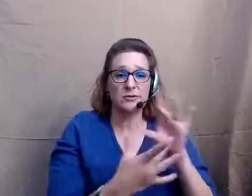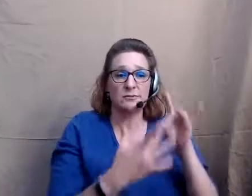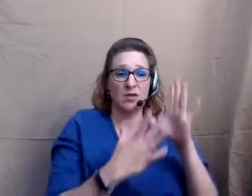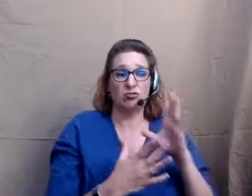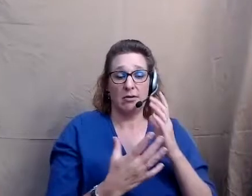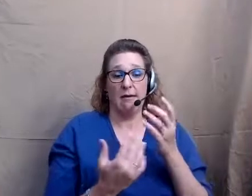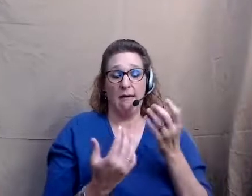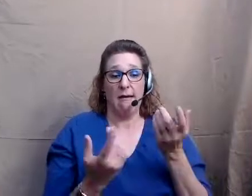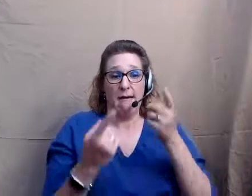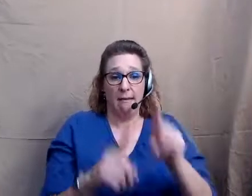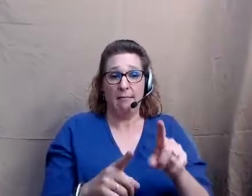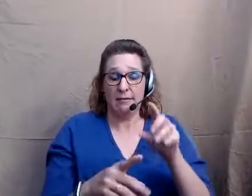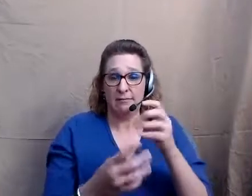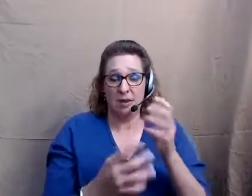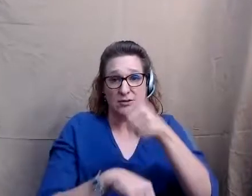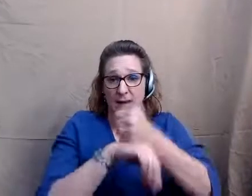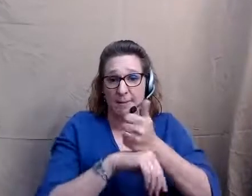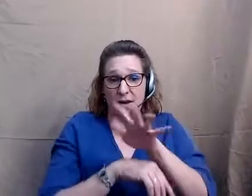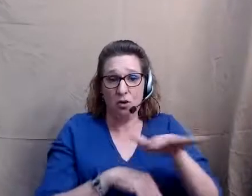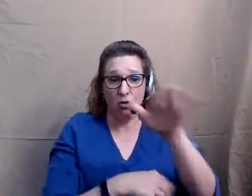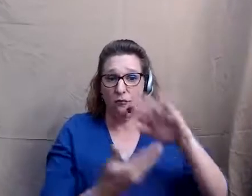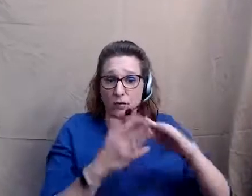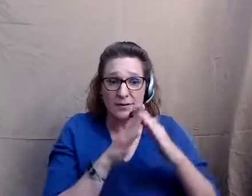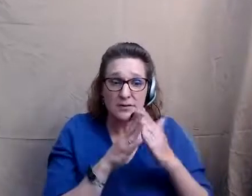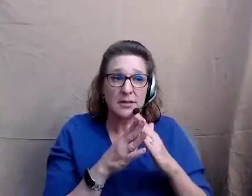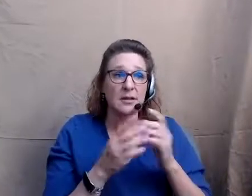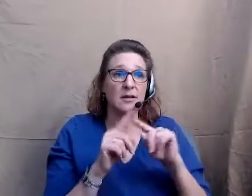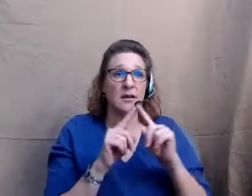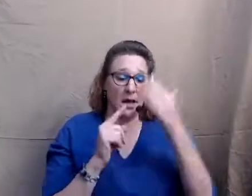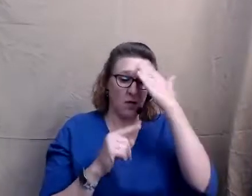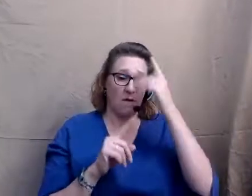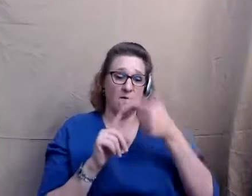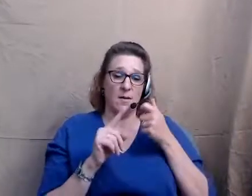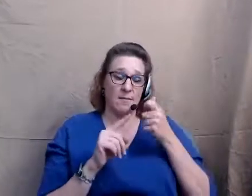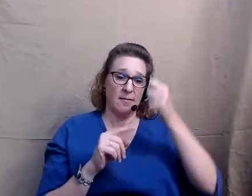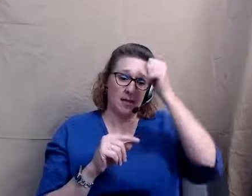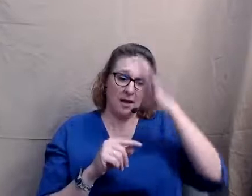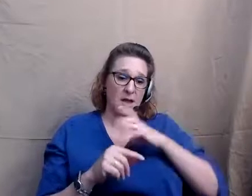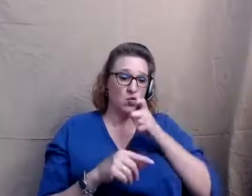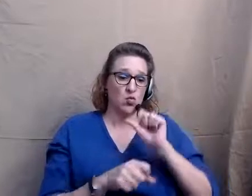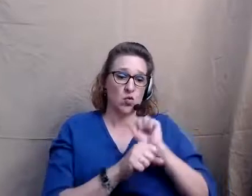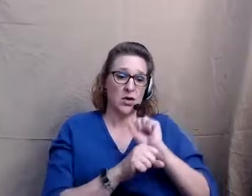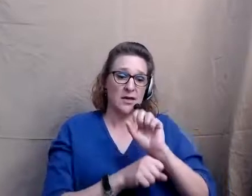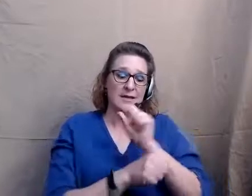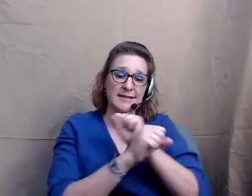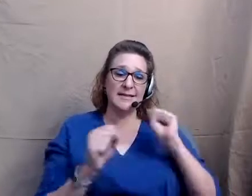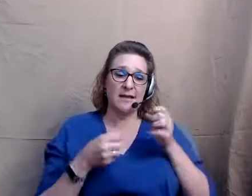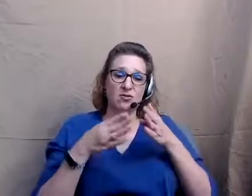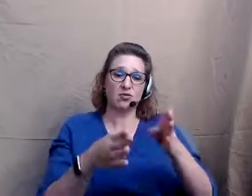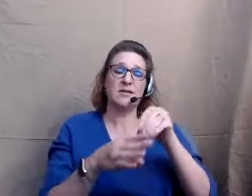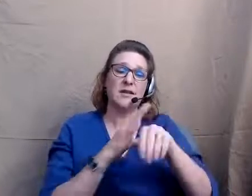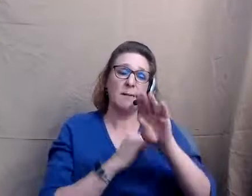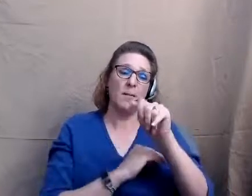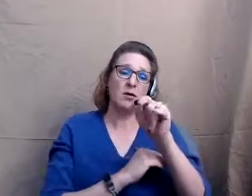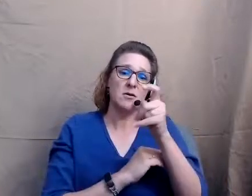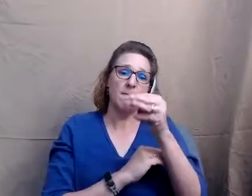that stopping the violence in the moment work. And I know from the guys who work in the Safe Streets program in Baltimore, a fair amount of what they